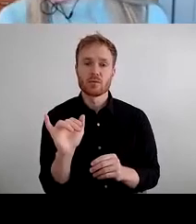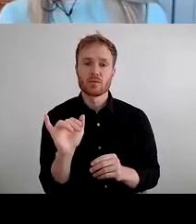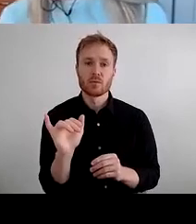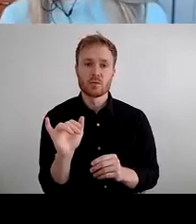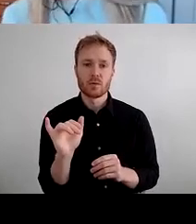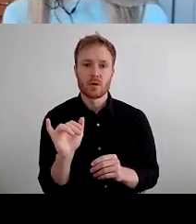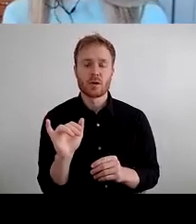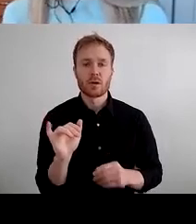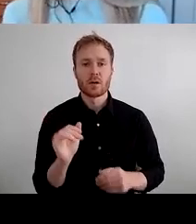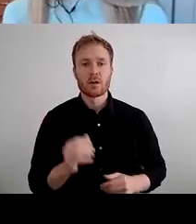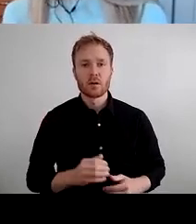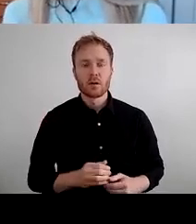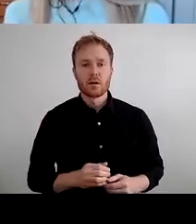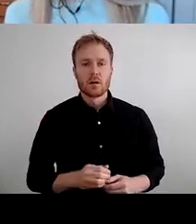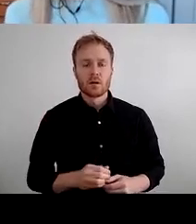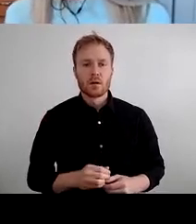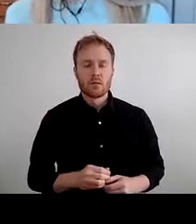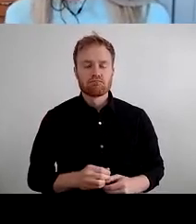I guess I would say,